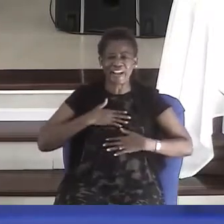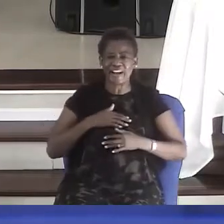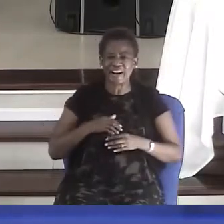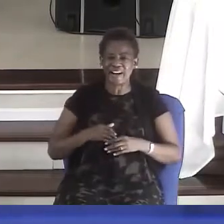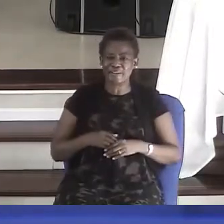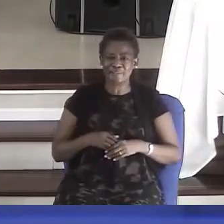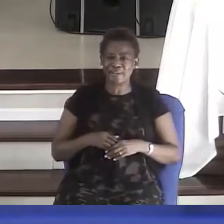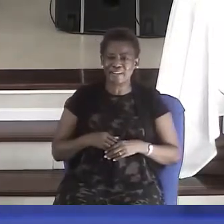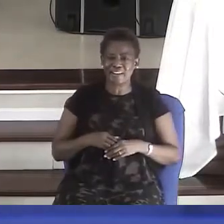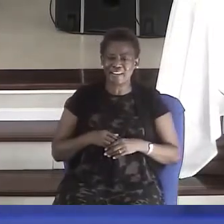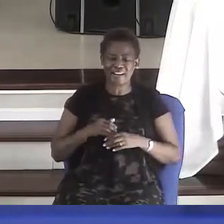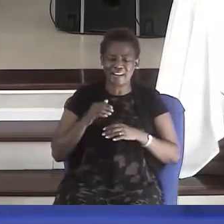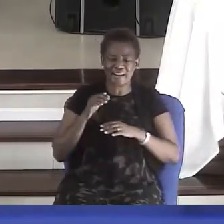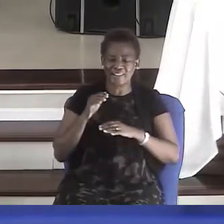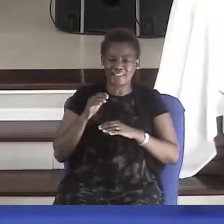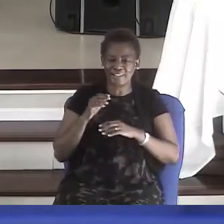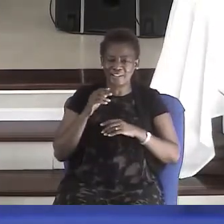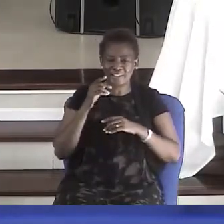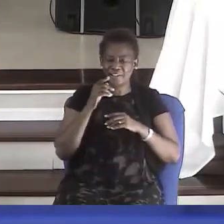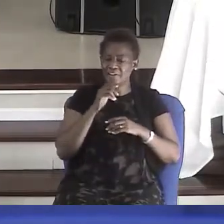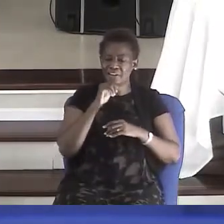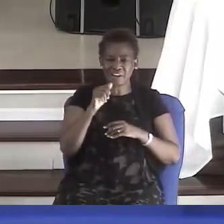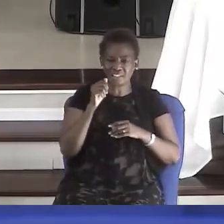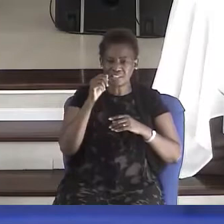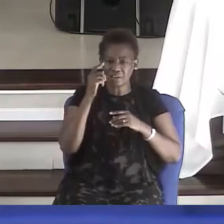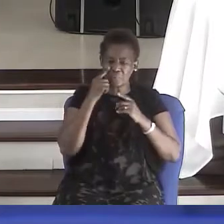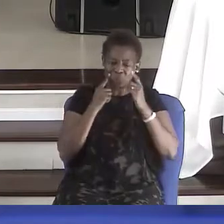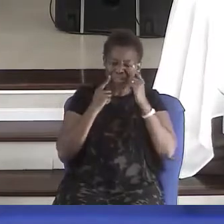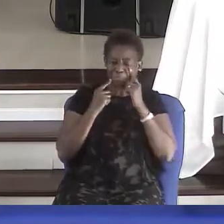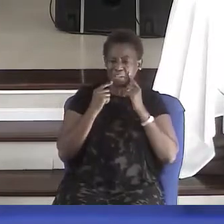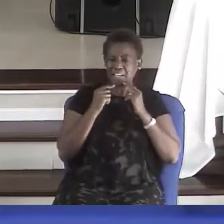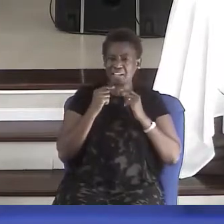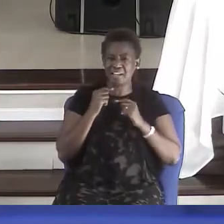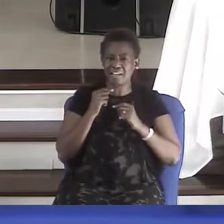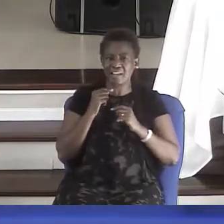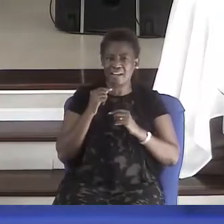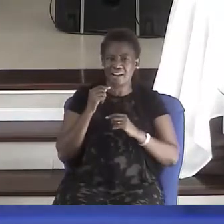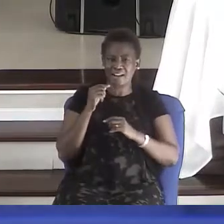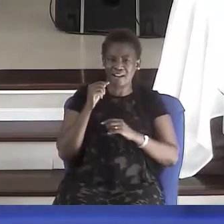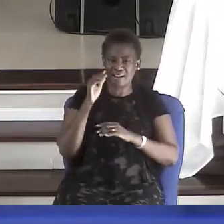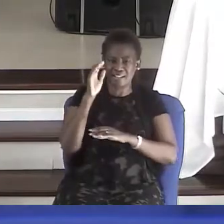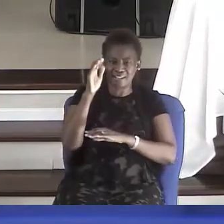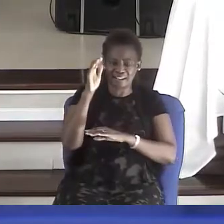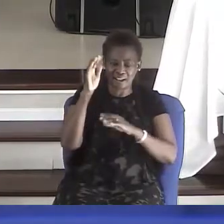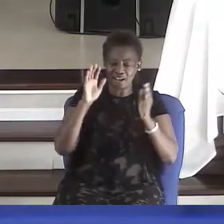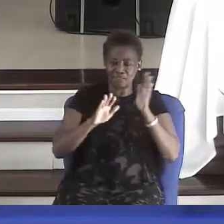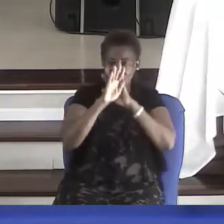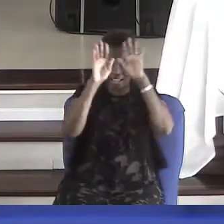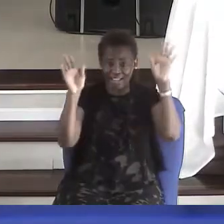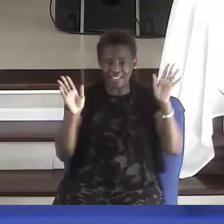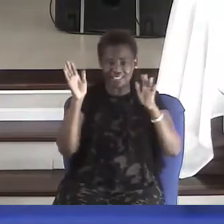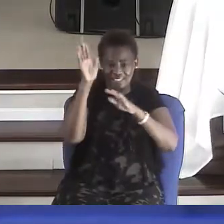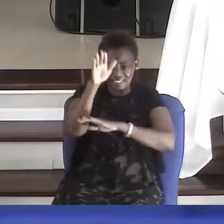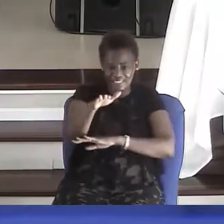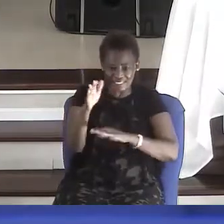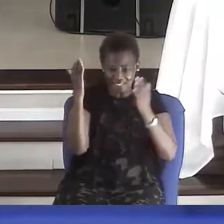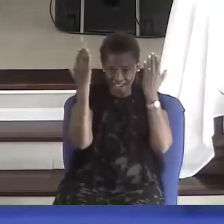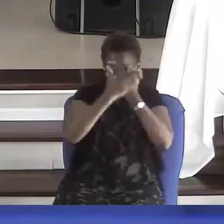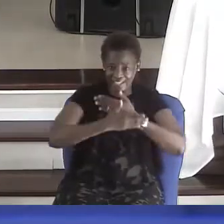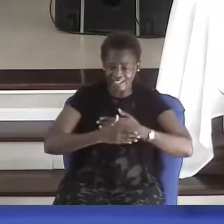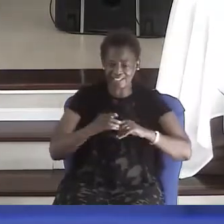and night and darkness. But then he says, when morning comes, it will only be